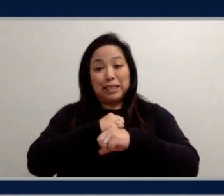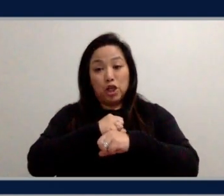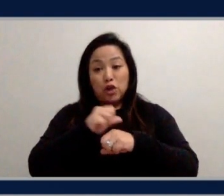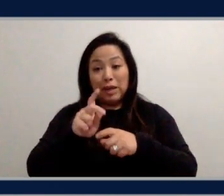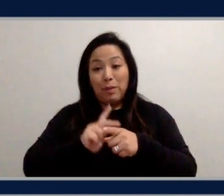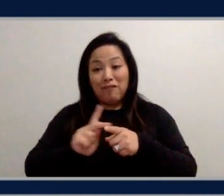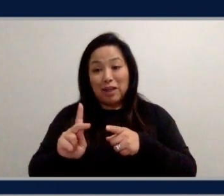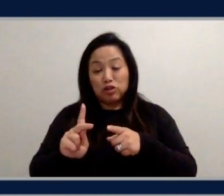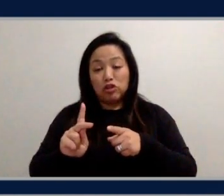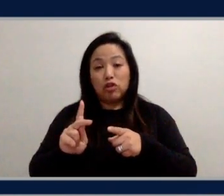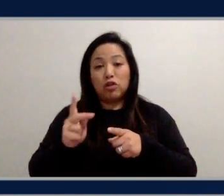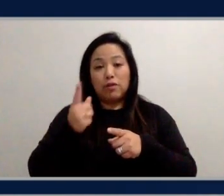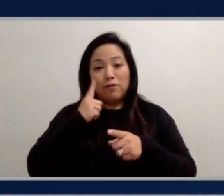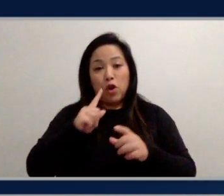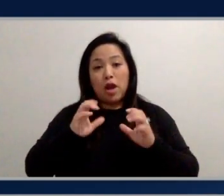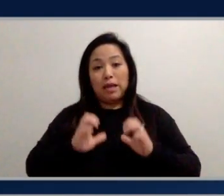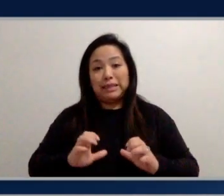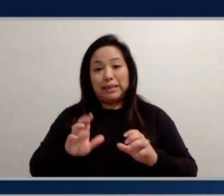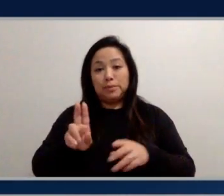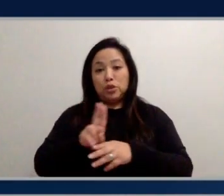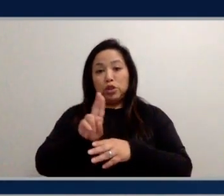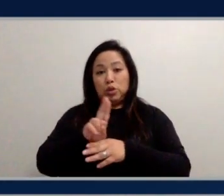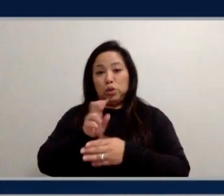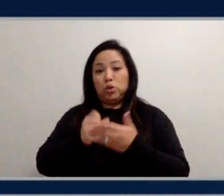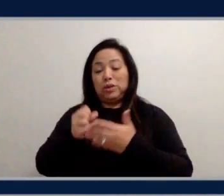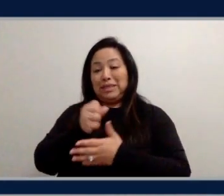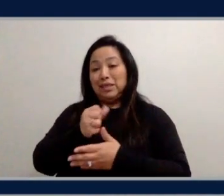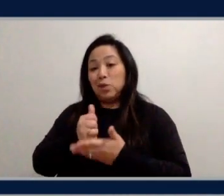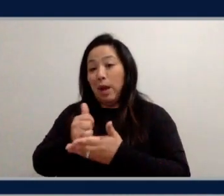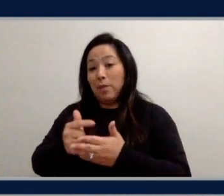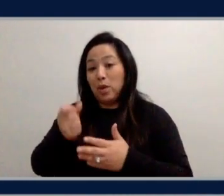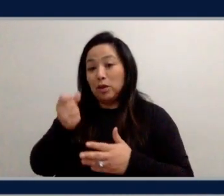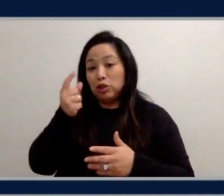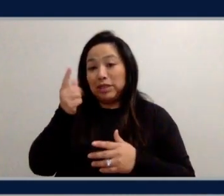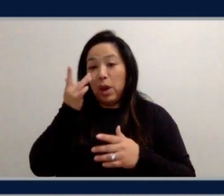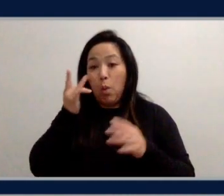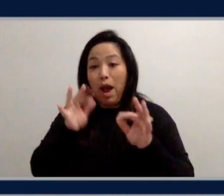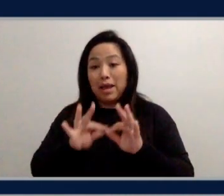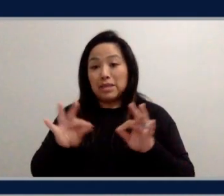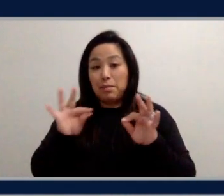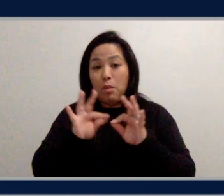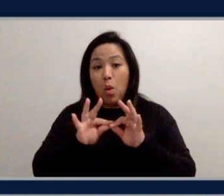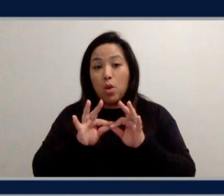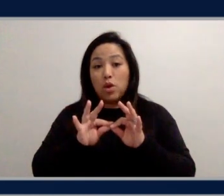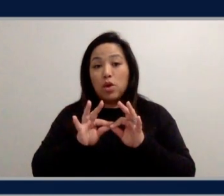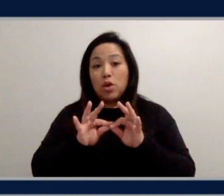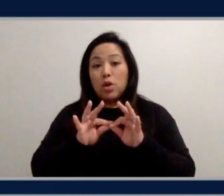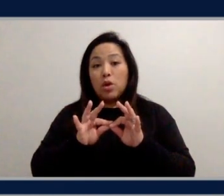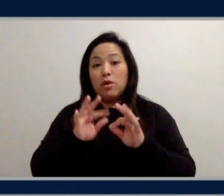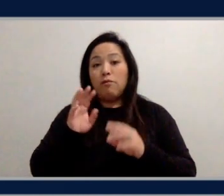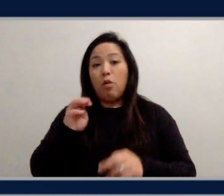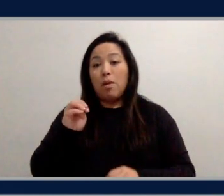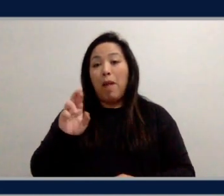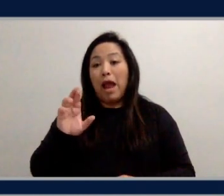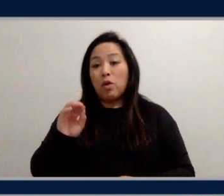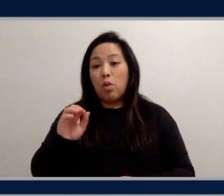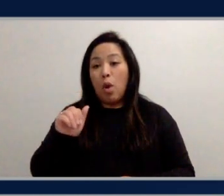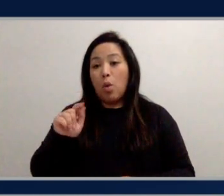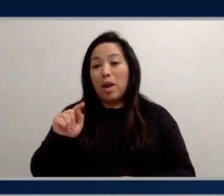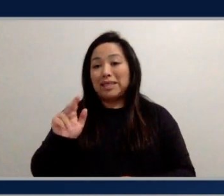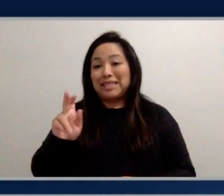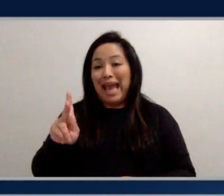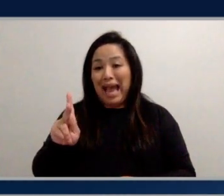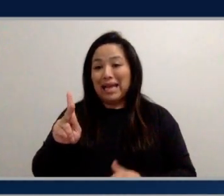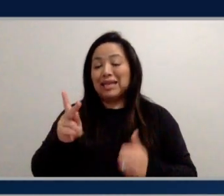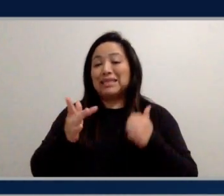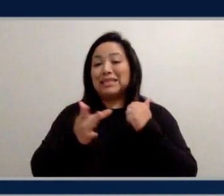using GuardDuty, to help you understand why it's important, we added mapping to Mitre attack tactics and techniques.